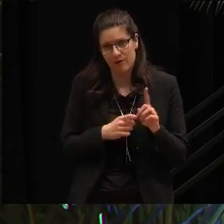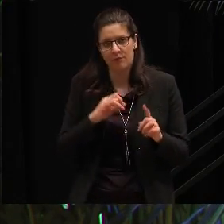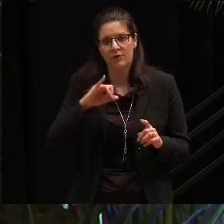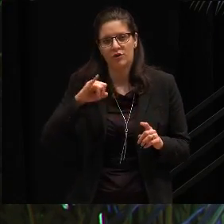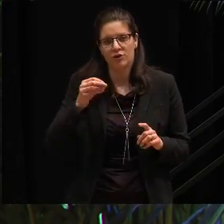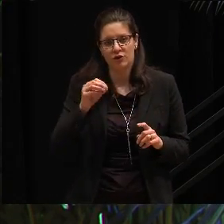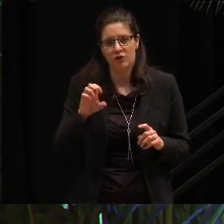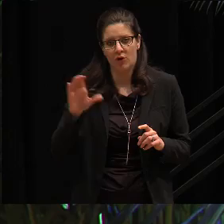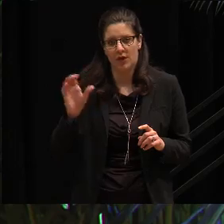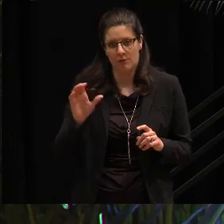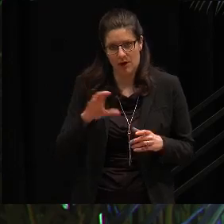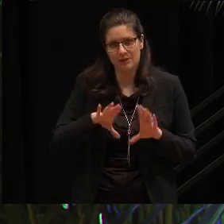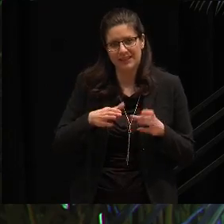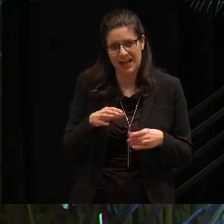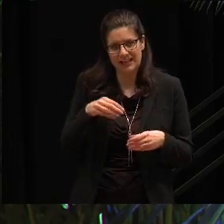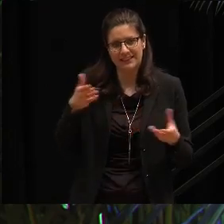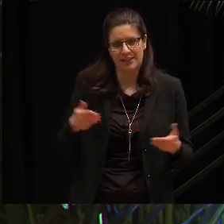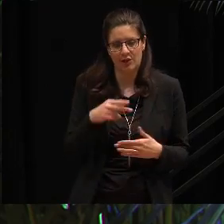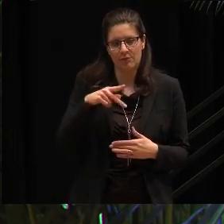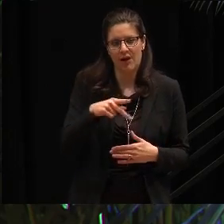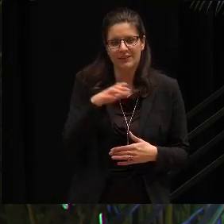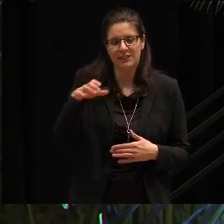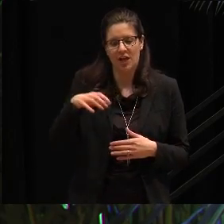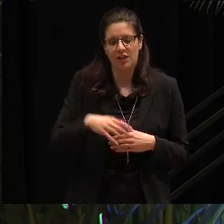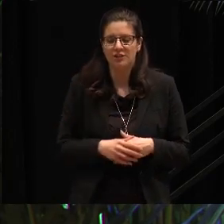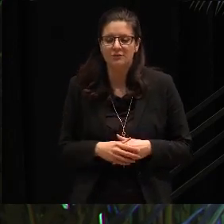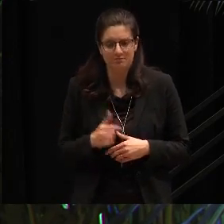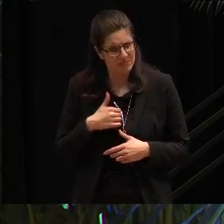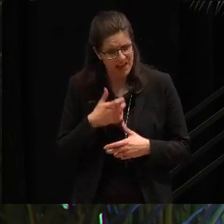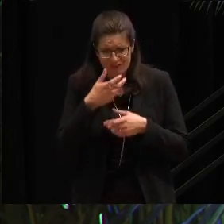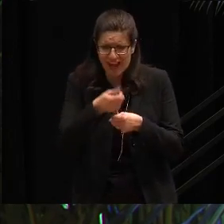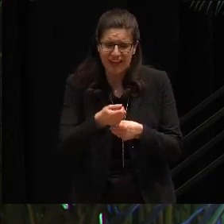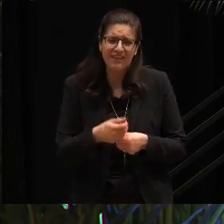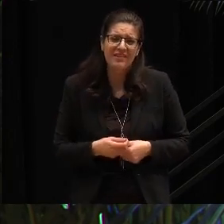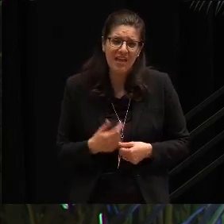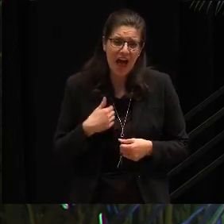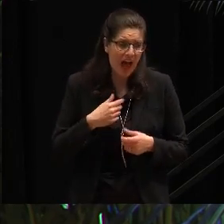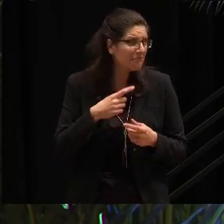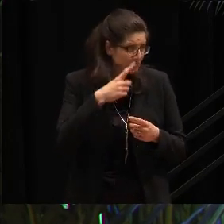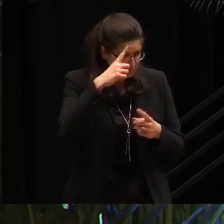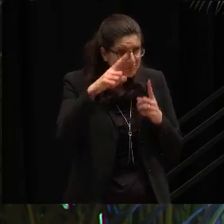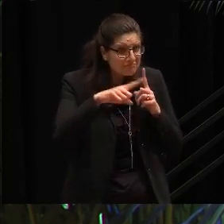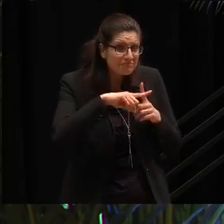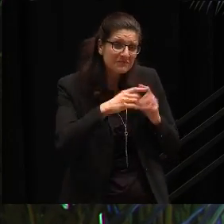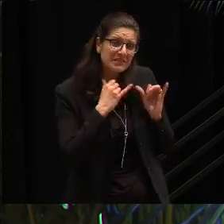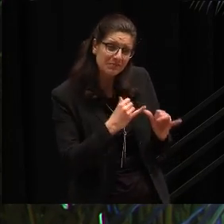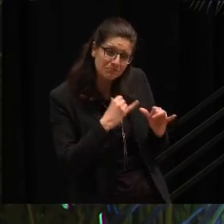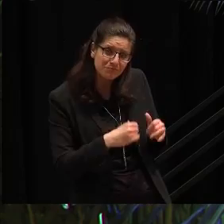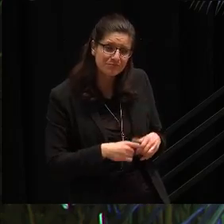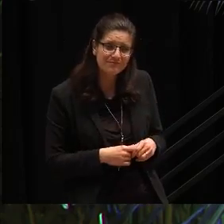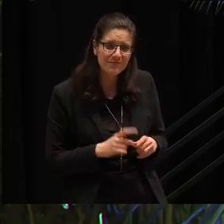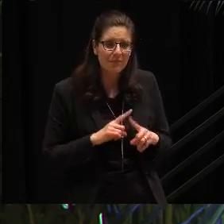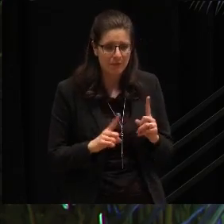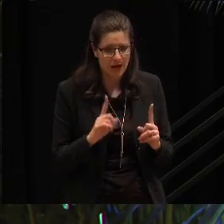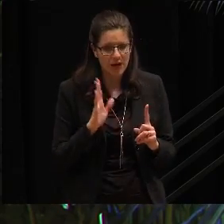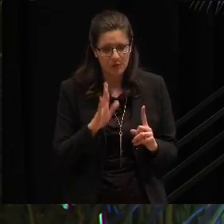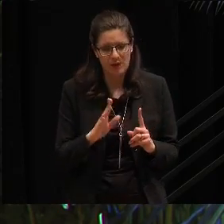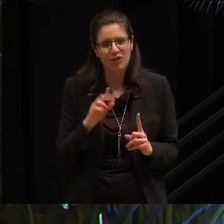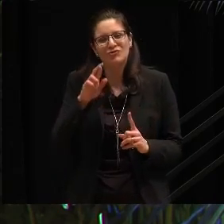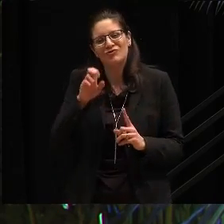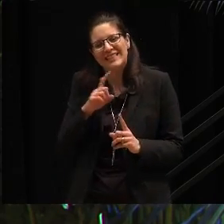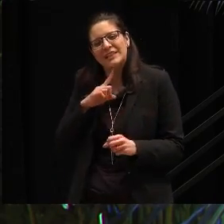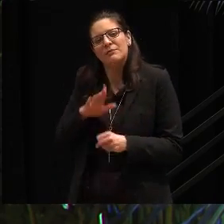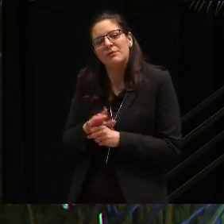here at Providence College. And I think that I have faith. I have talked about optimism. I have optimism, but it's going to take a recommitment